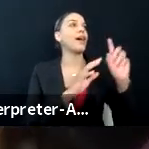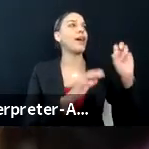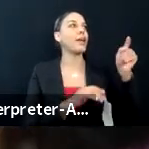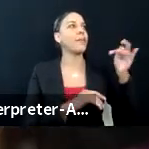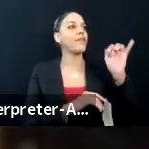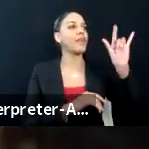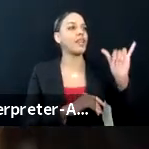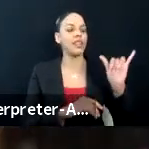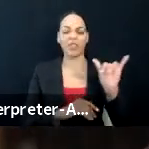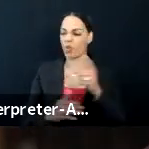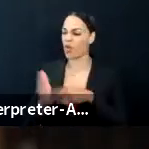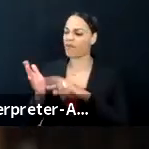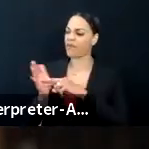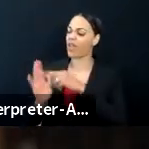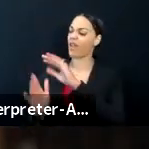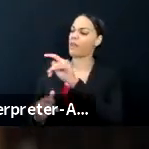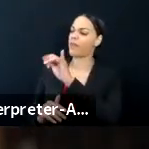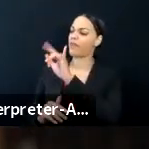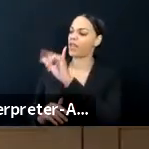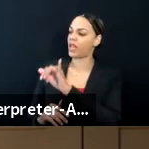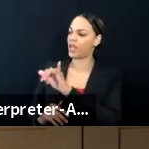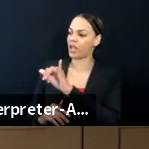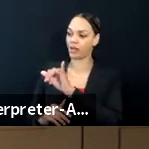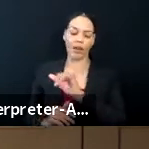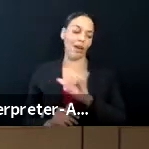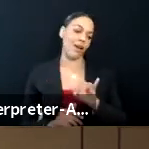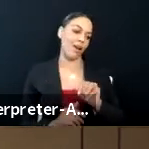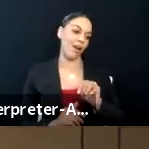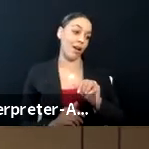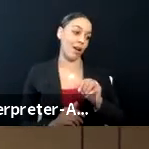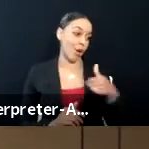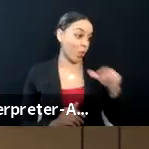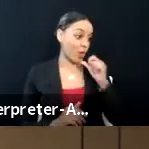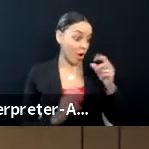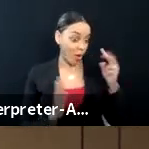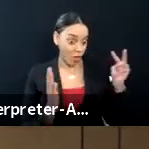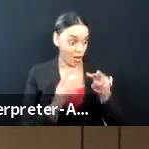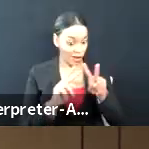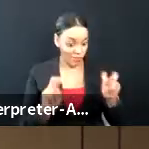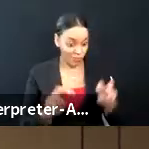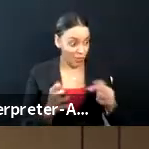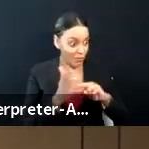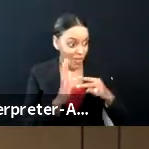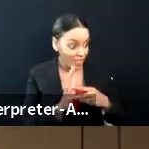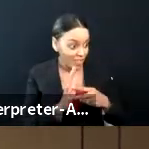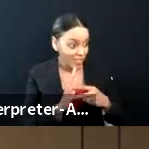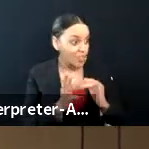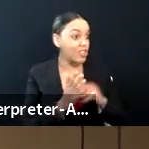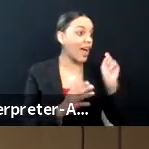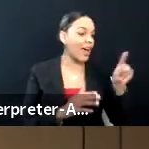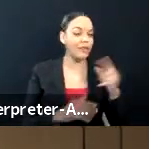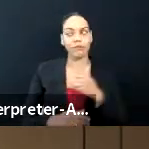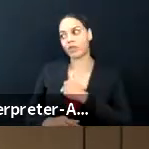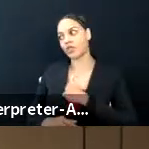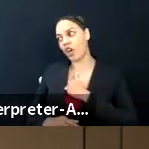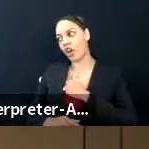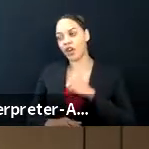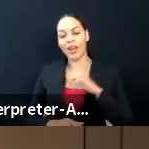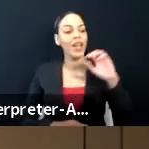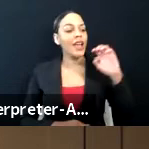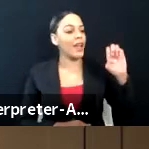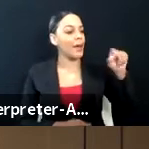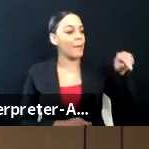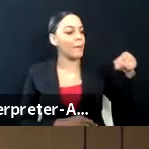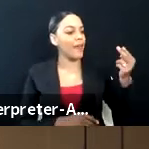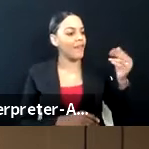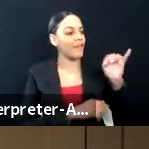epiphany? Oh, so we don't look up words no more. We just ask what they mean. Sorry. Epiphany.